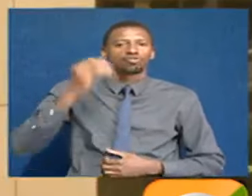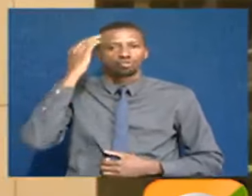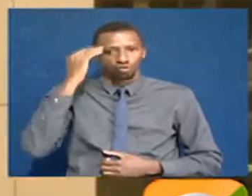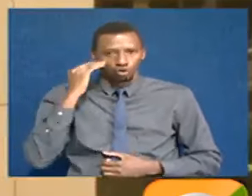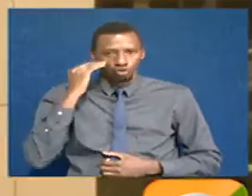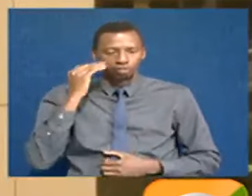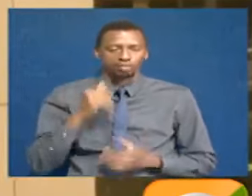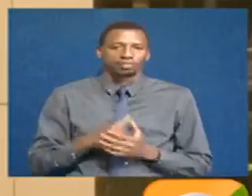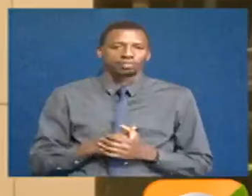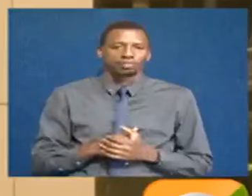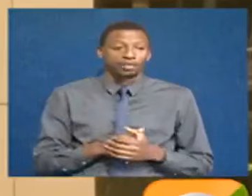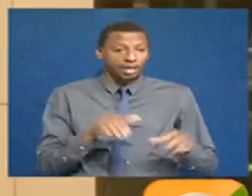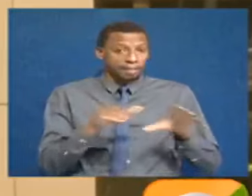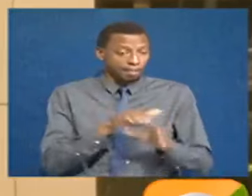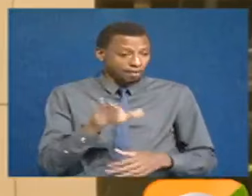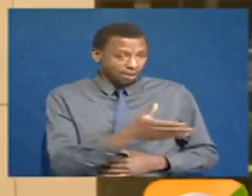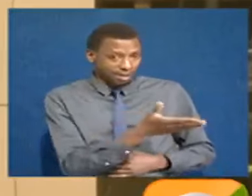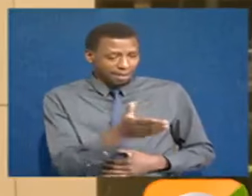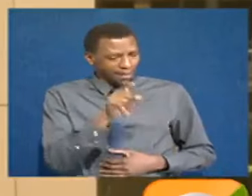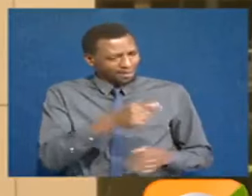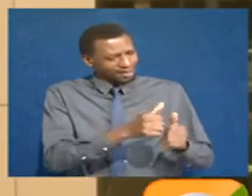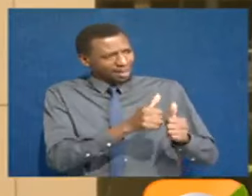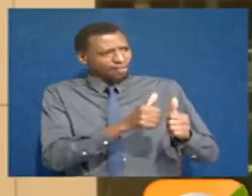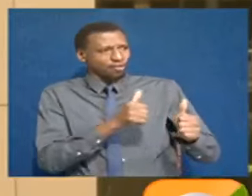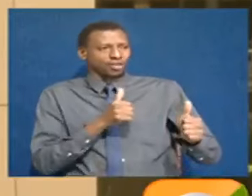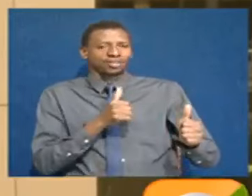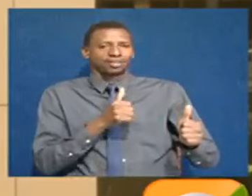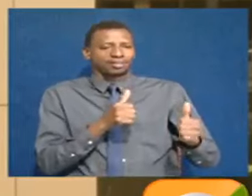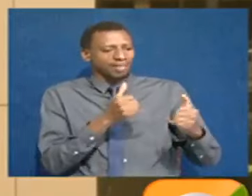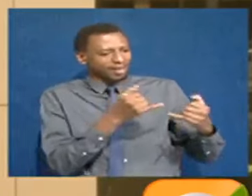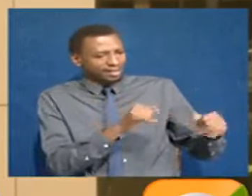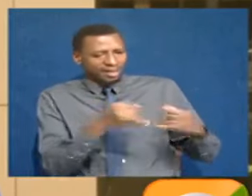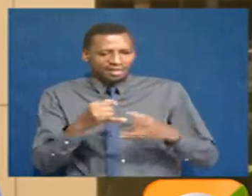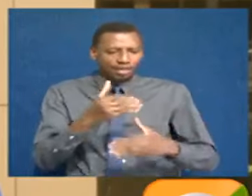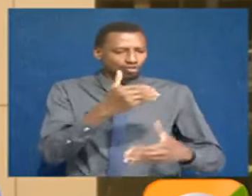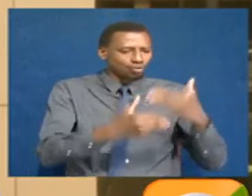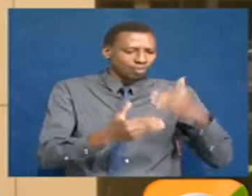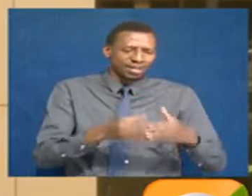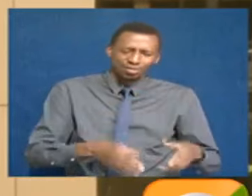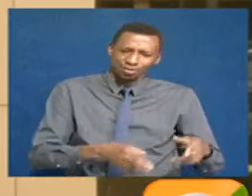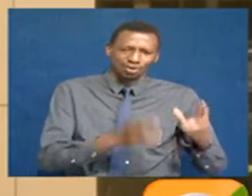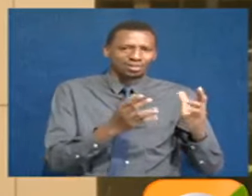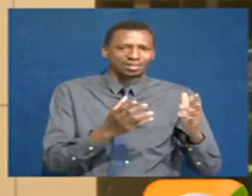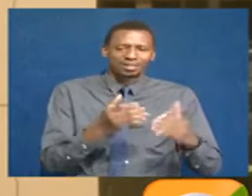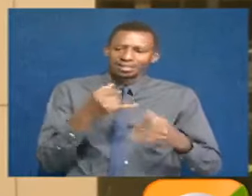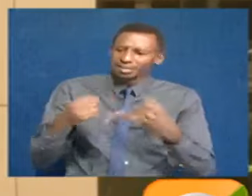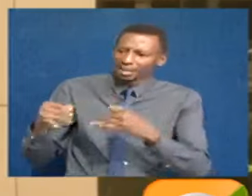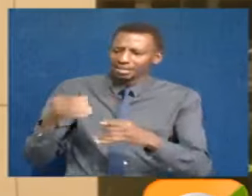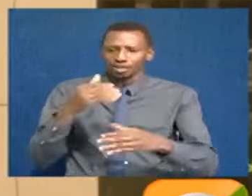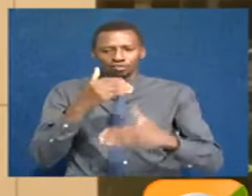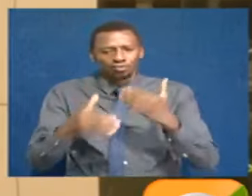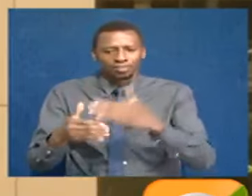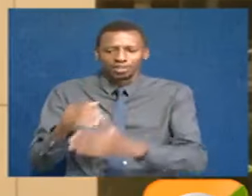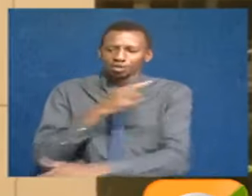RMLF. Members of parliament should move away from trying to construct roads, from trying to construct health